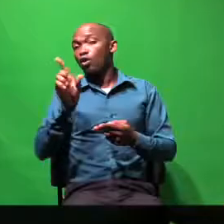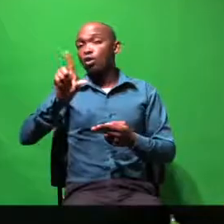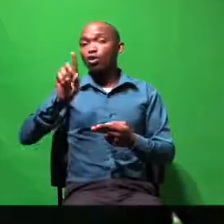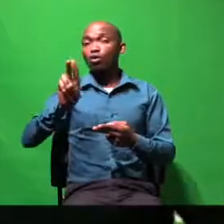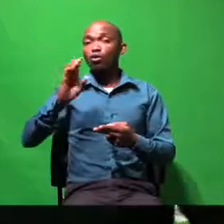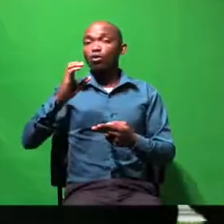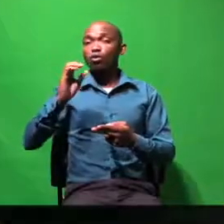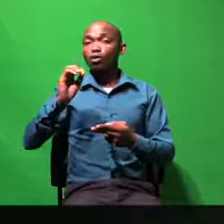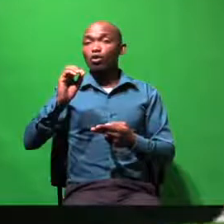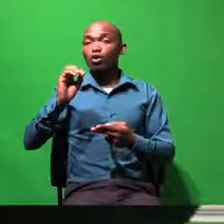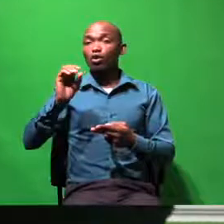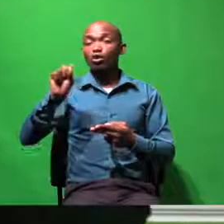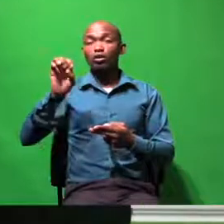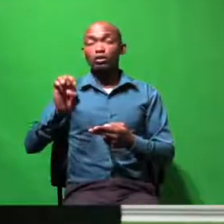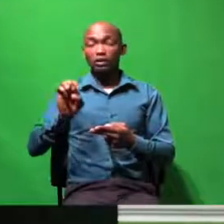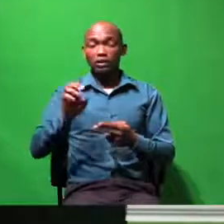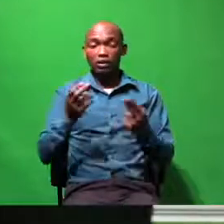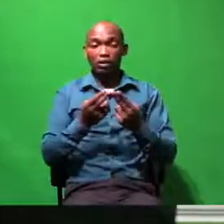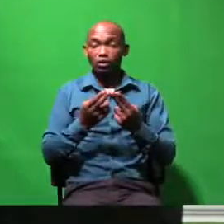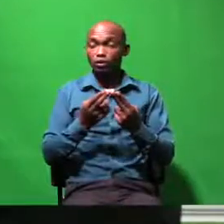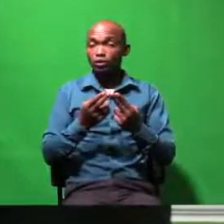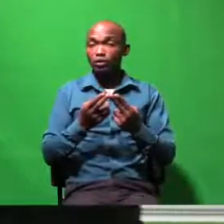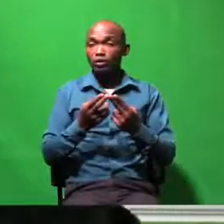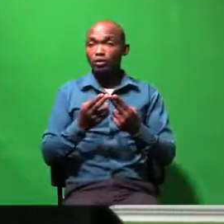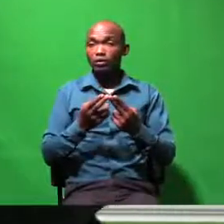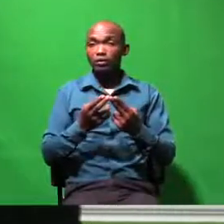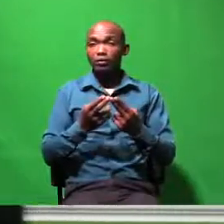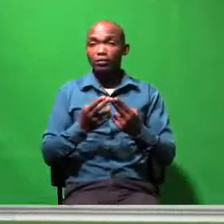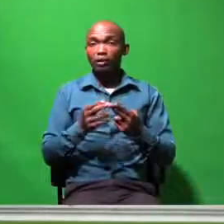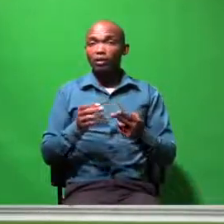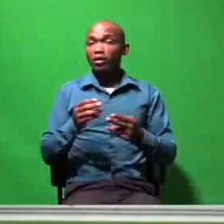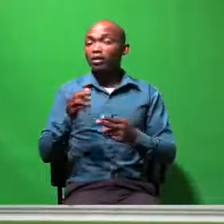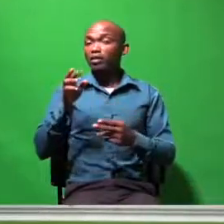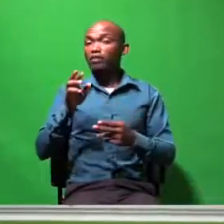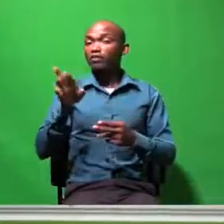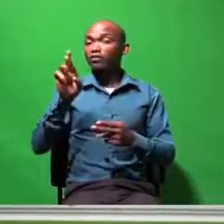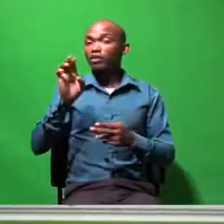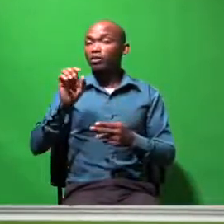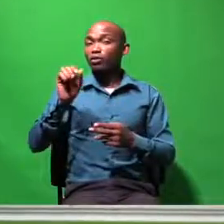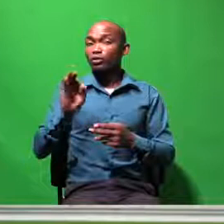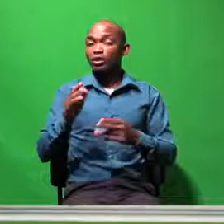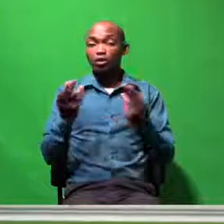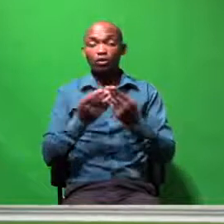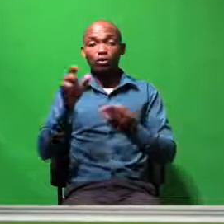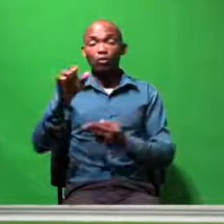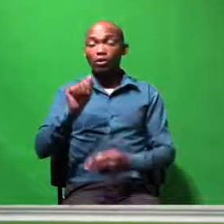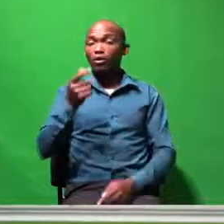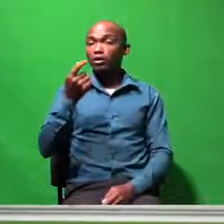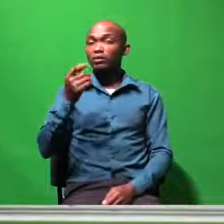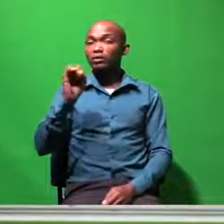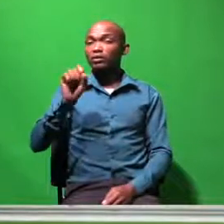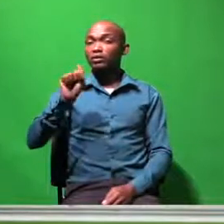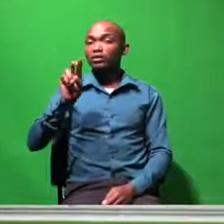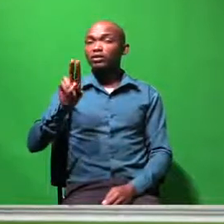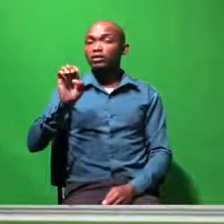intestinal space. Or sometimes this region we may call what? We may call tissue space. We